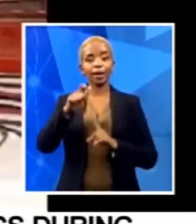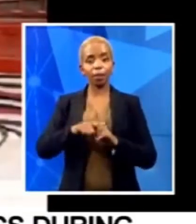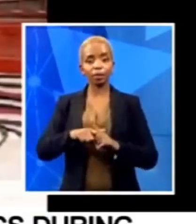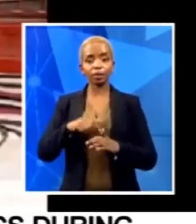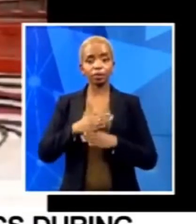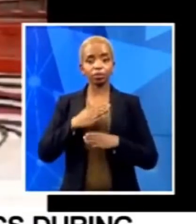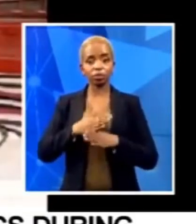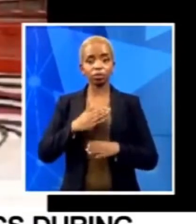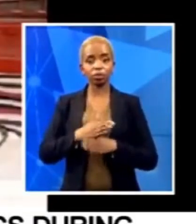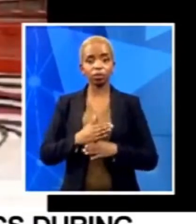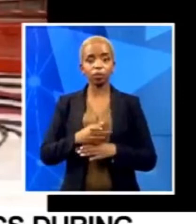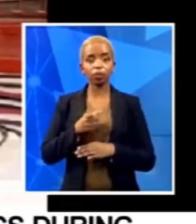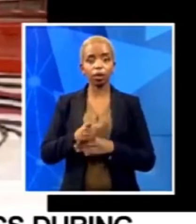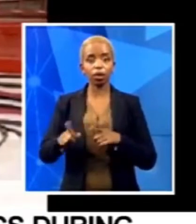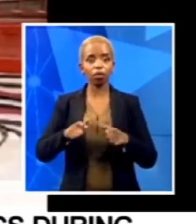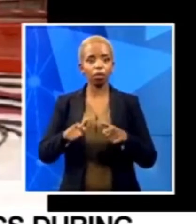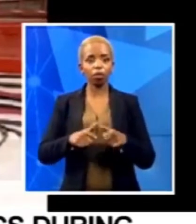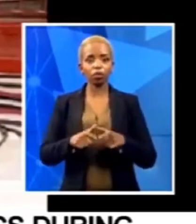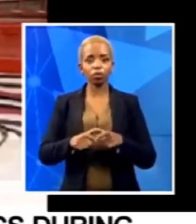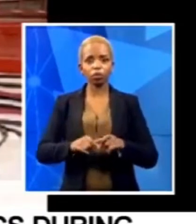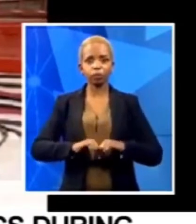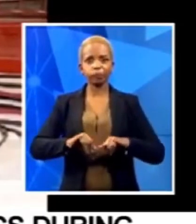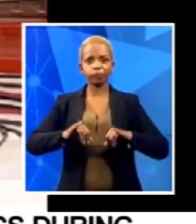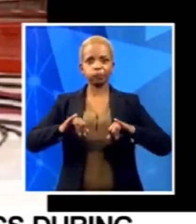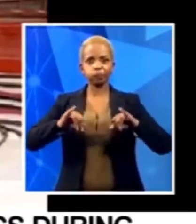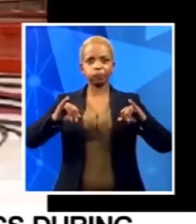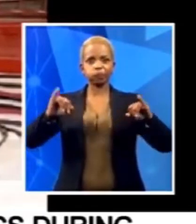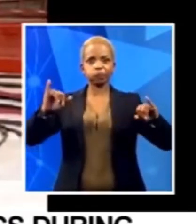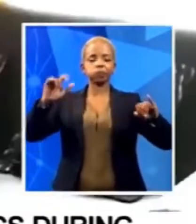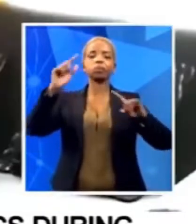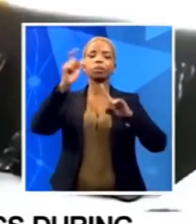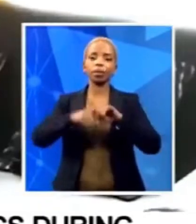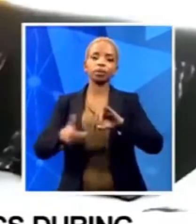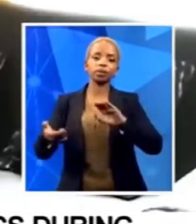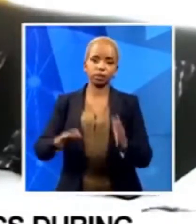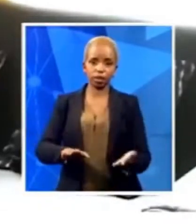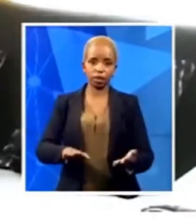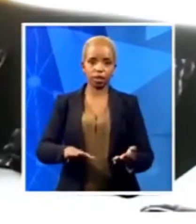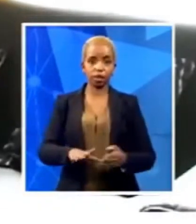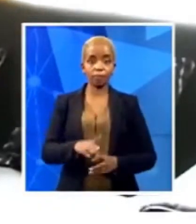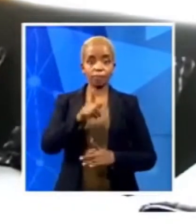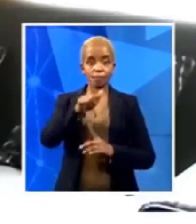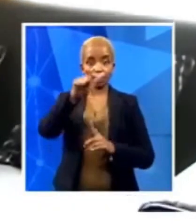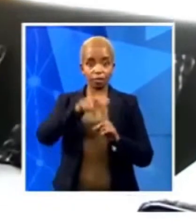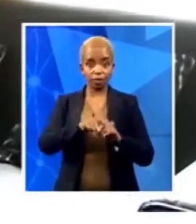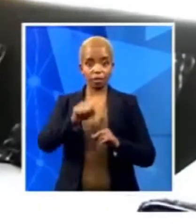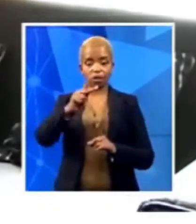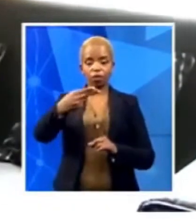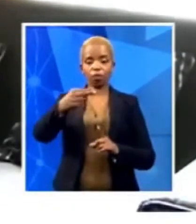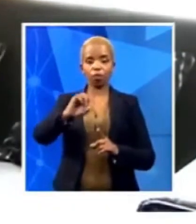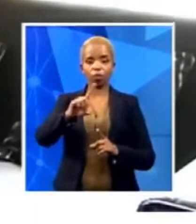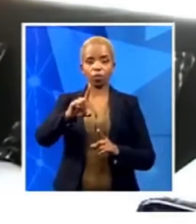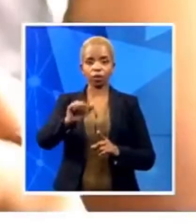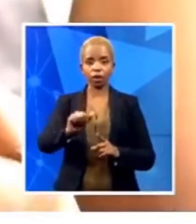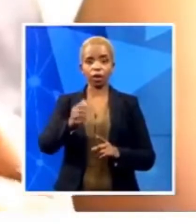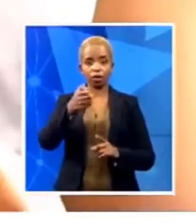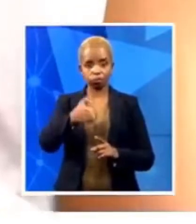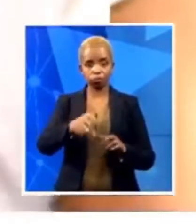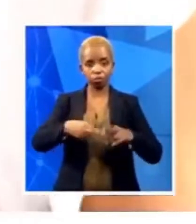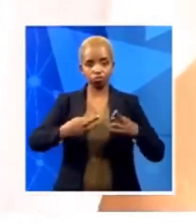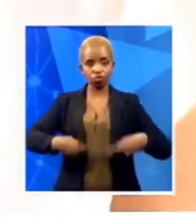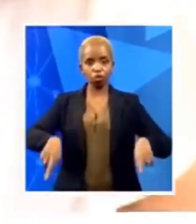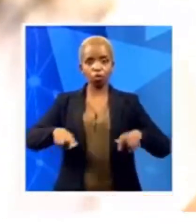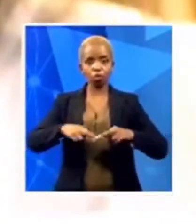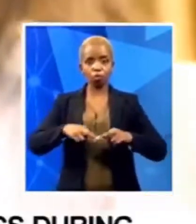loss of a life. Collins Khoza was enjoying lunch in this room when two women SANDF members entered the